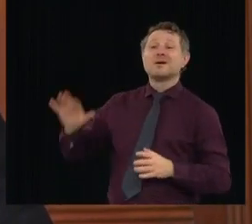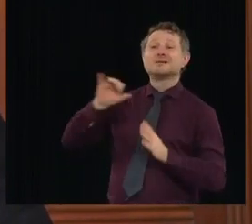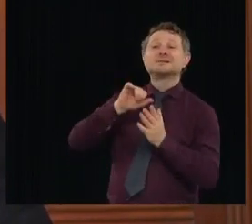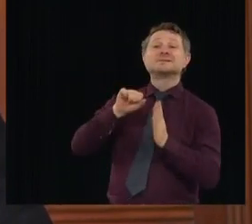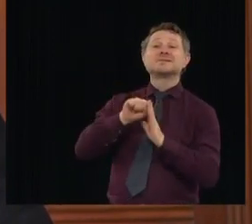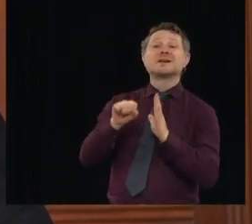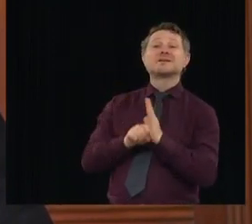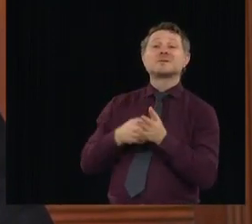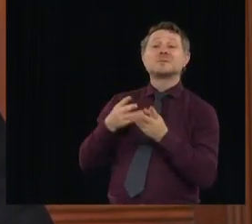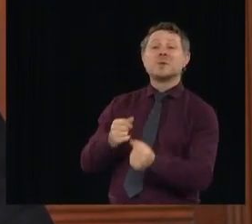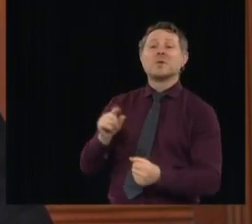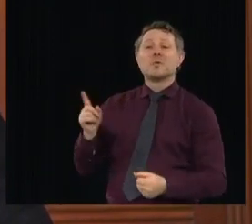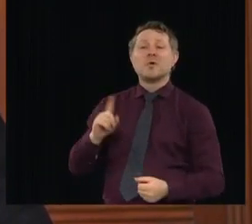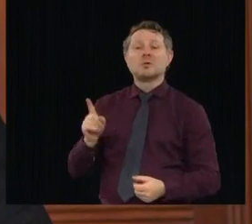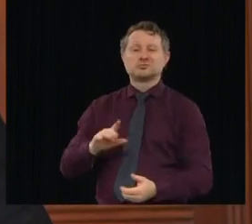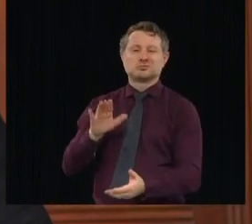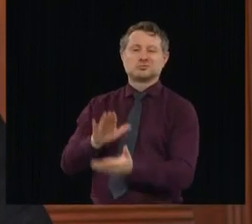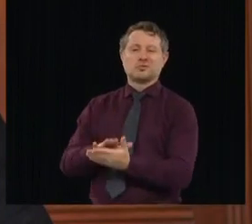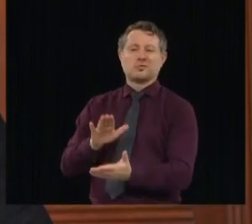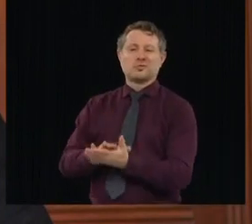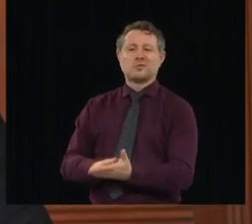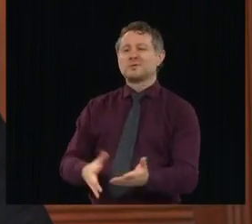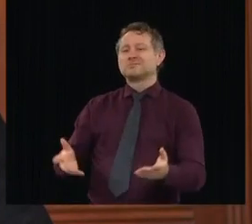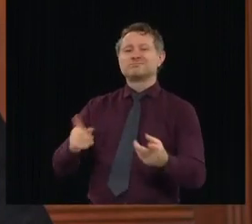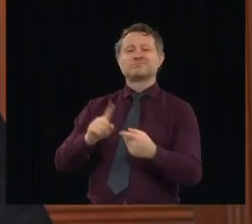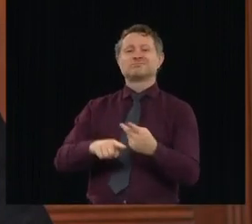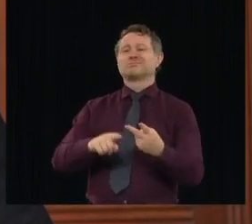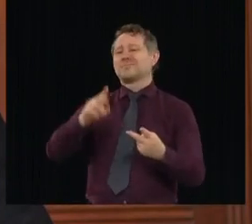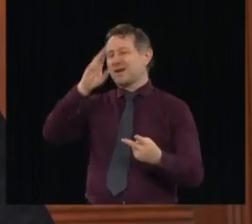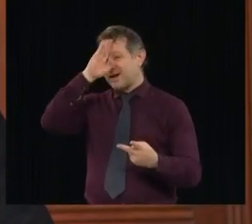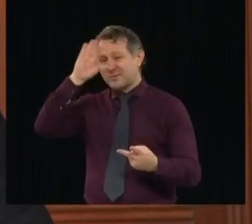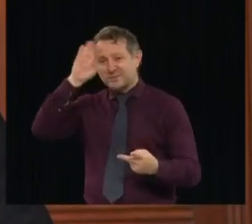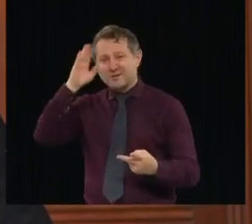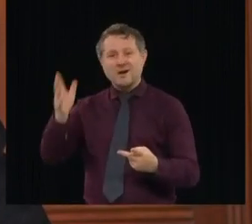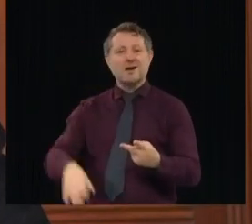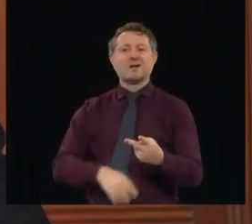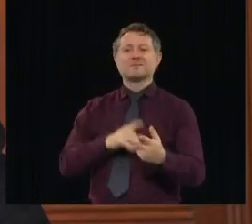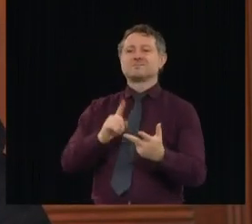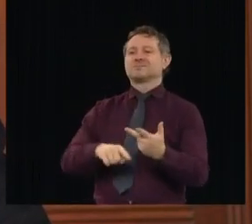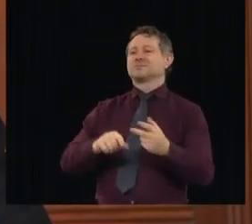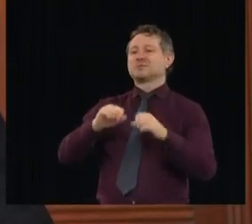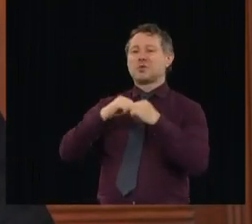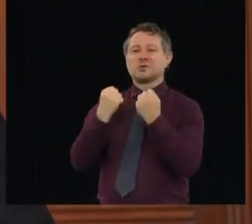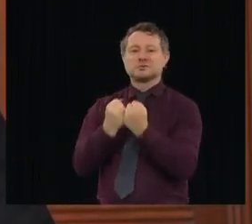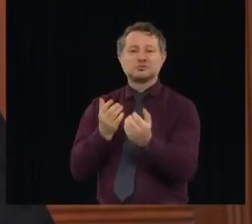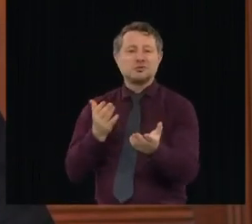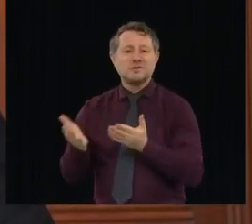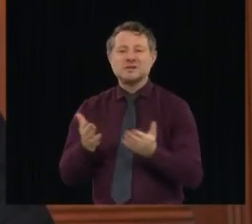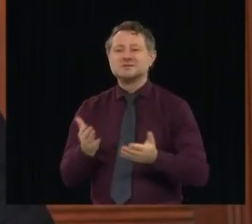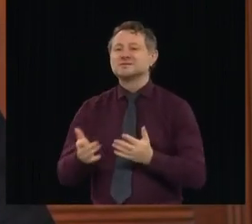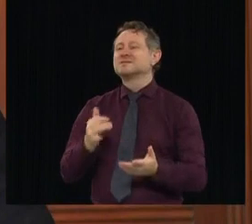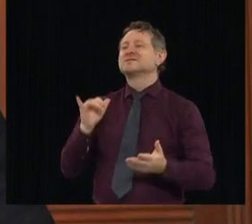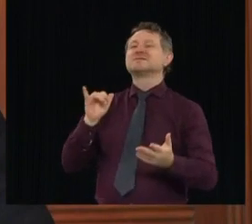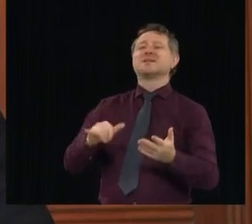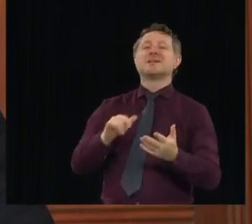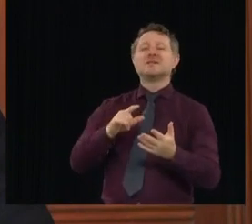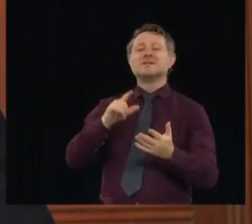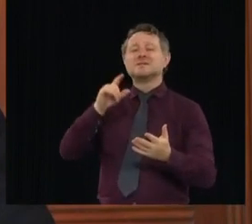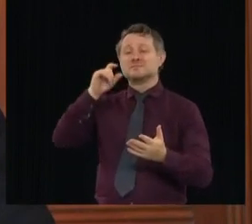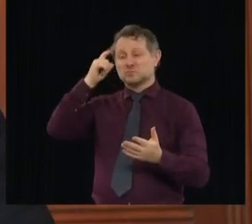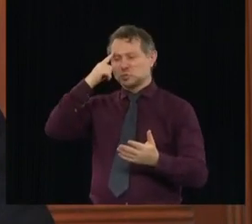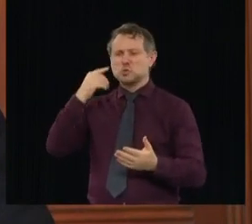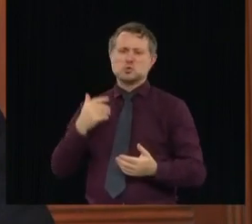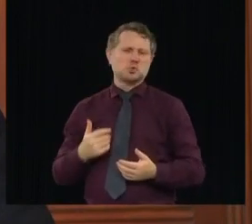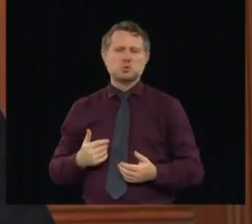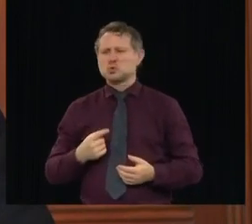school aid, health care, social services, right? So as the governor points out, right, we think it would be irresponsible